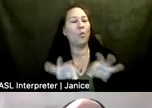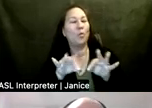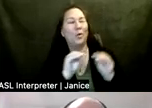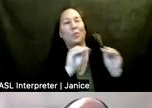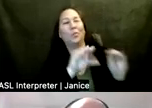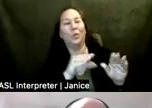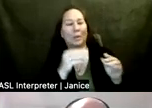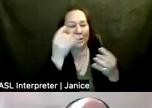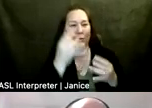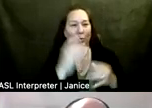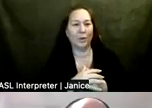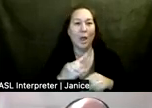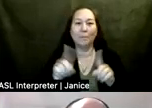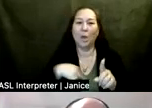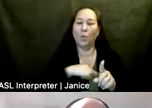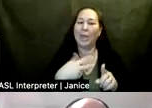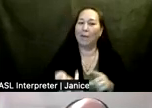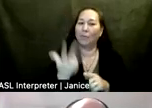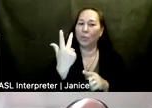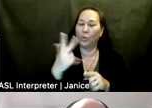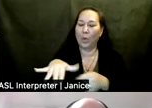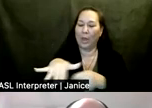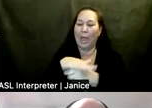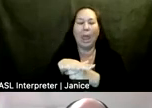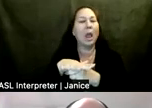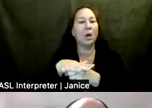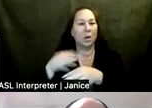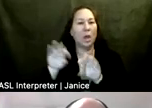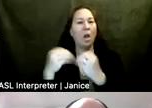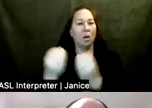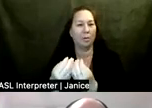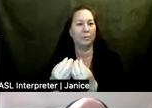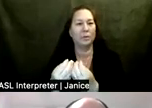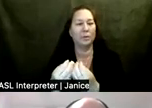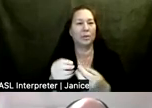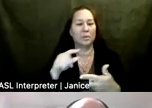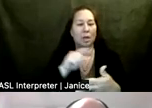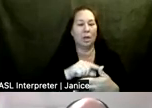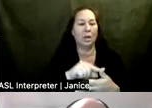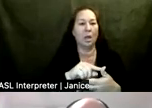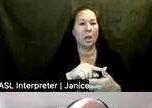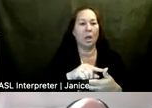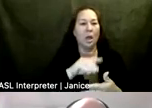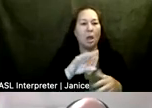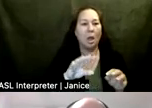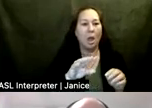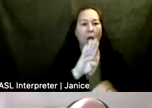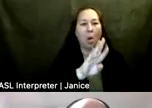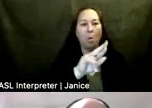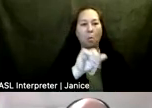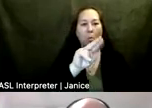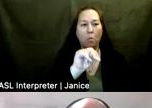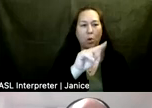OSHA, has 3 area offices in Massachusetts, Braintree, Andover, Massachusetts, and